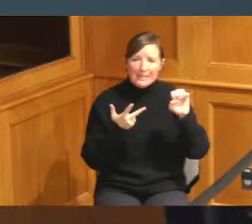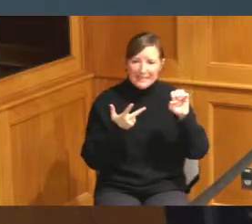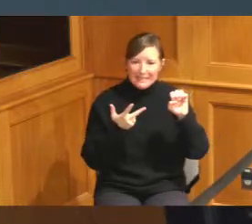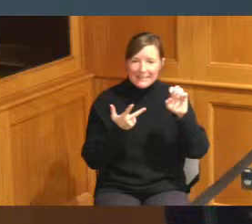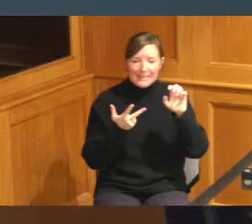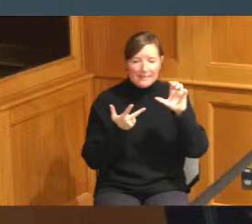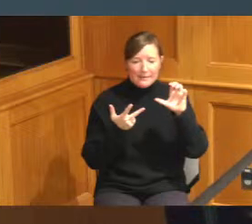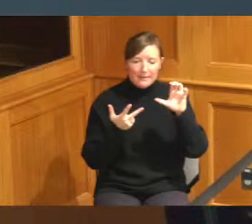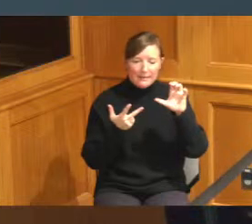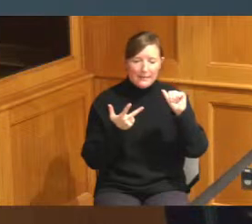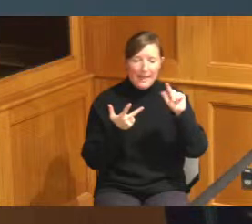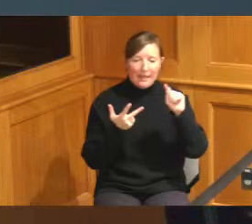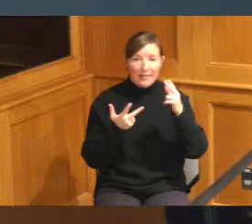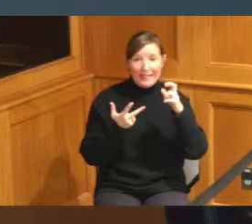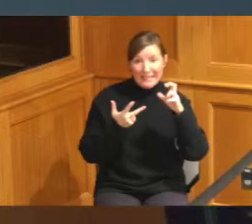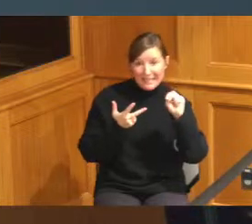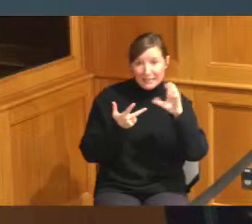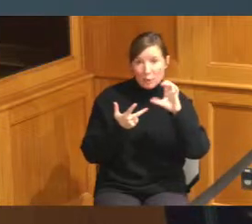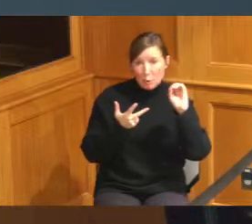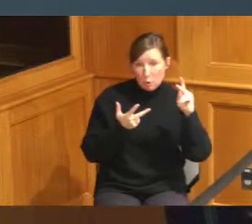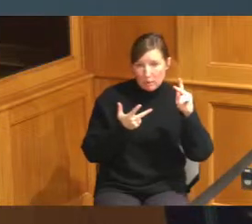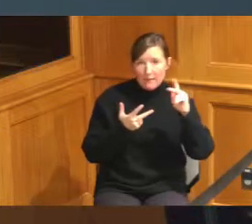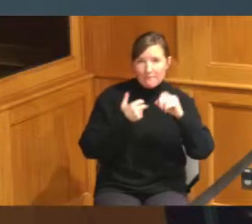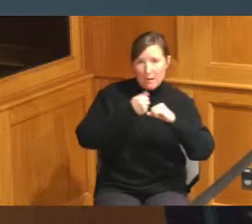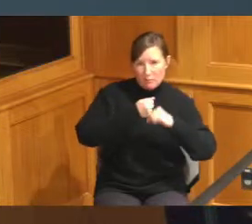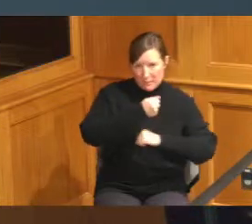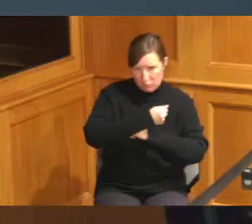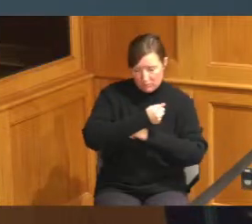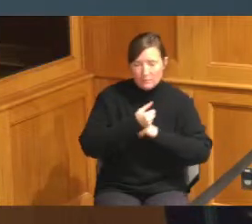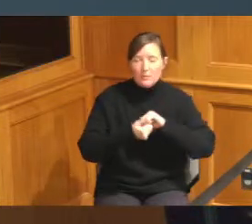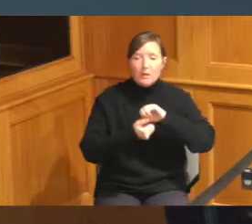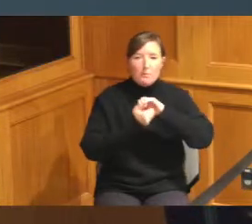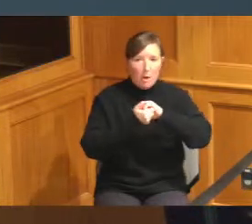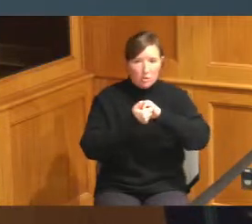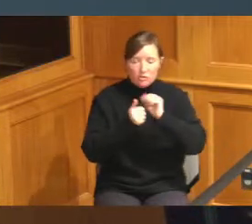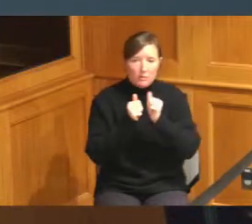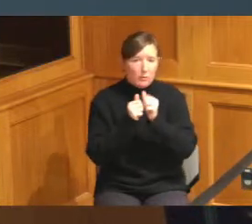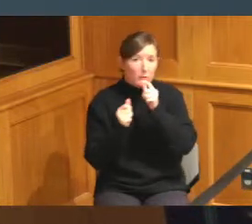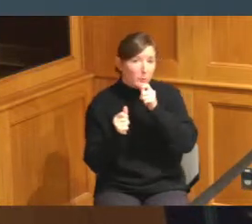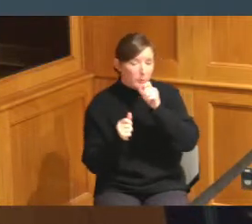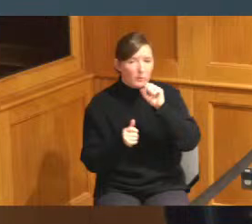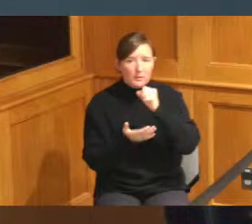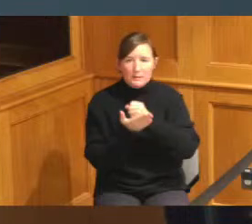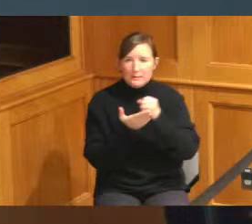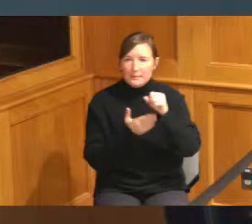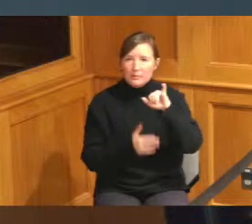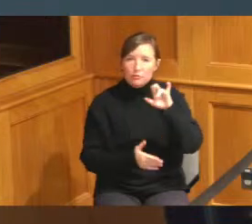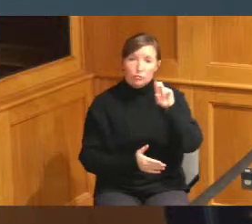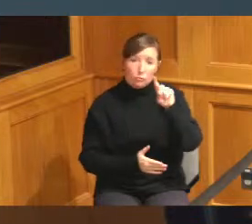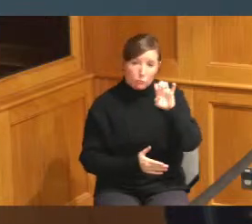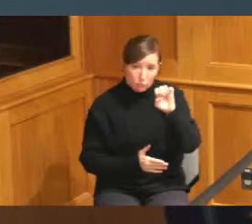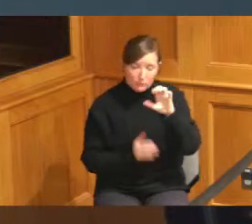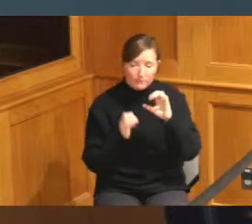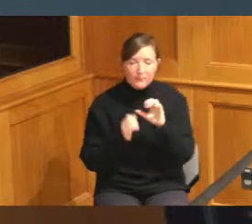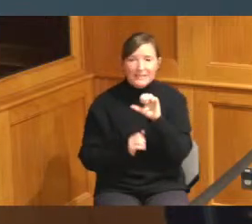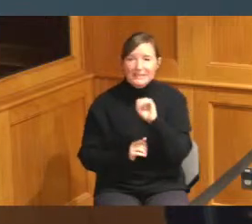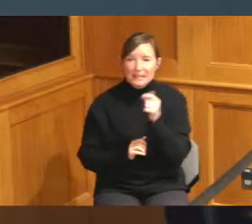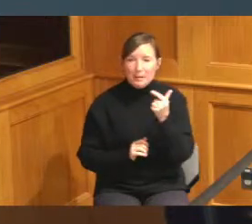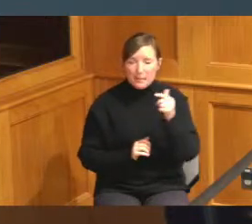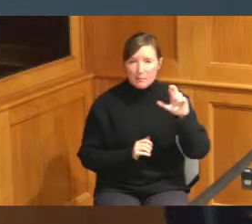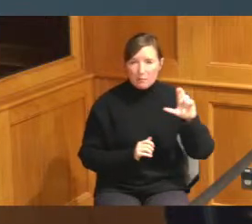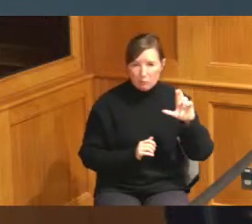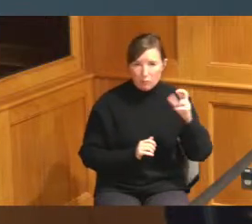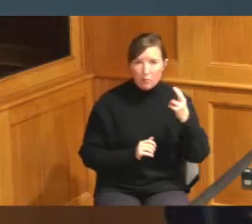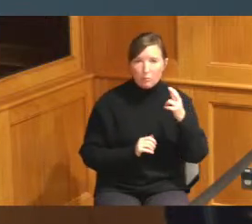Kathleen Cook Foundation, a partnership with St. Jude's, and more. Sigma Gamma Rho